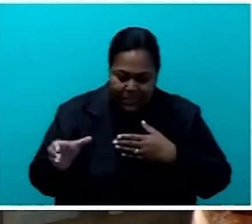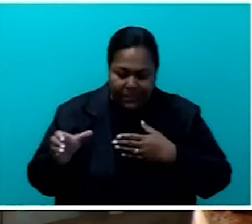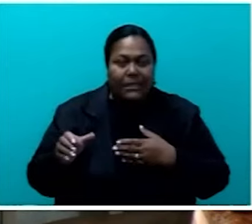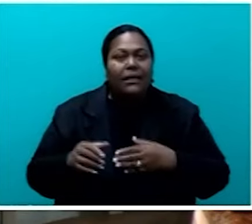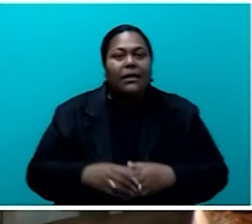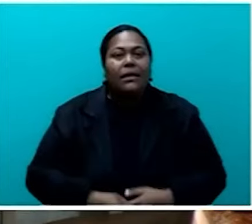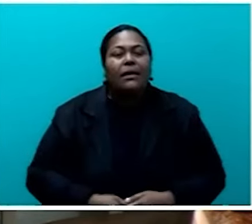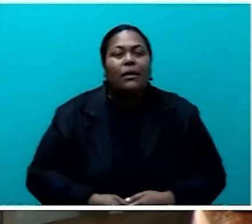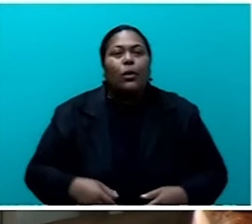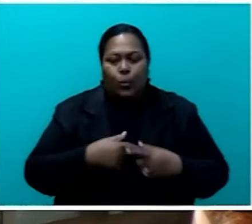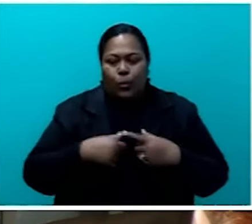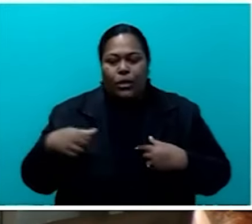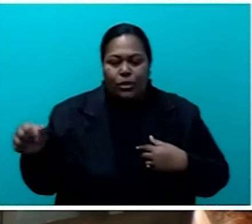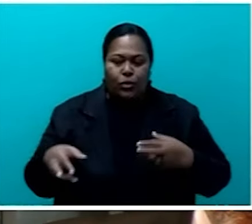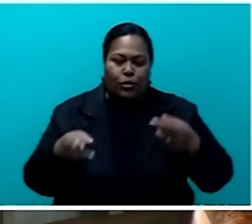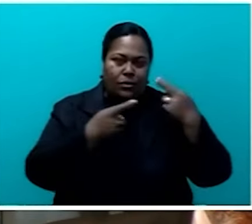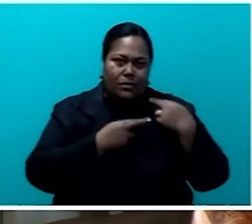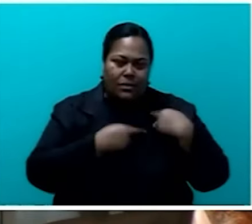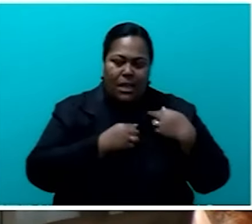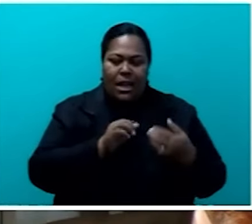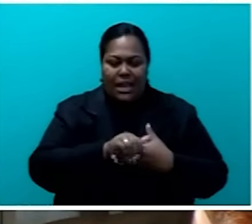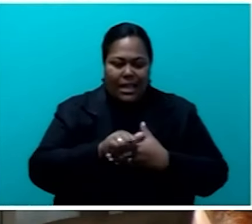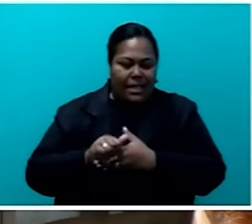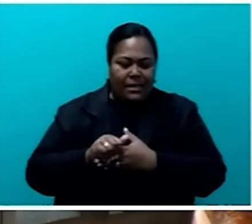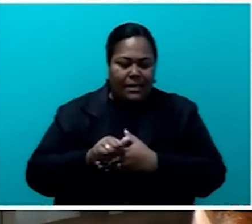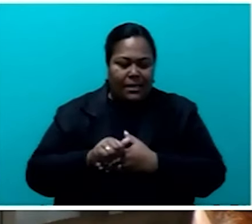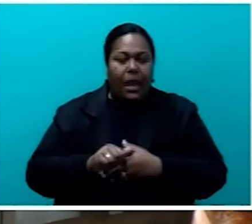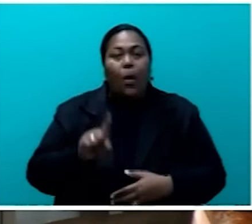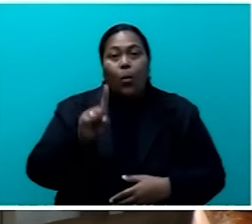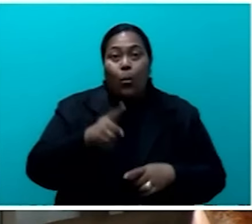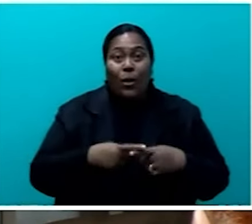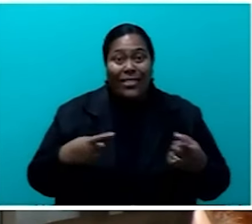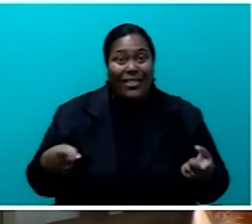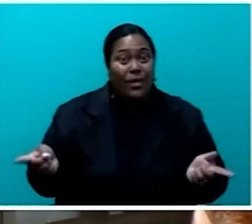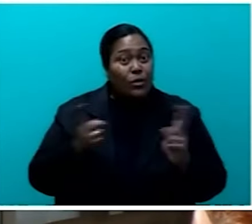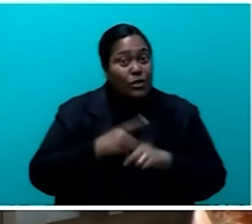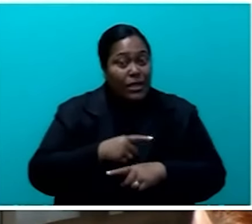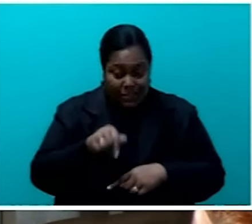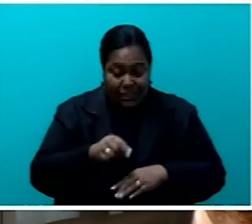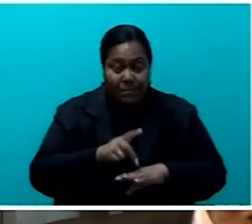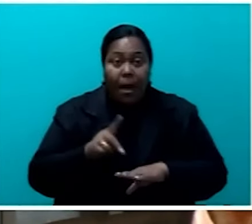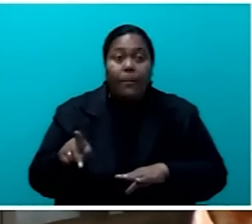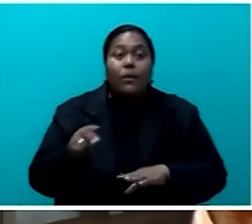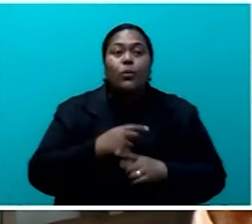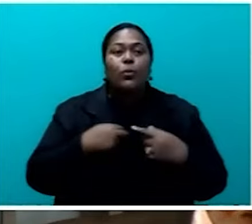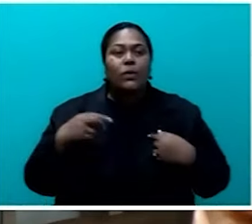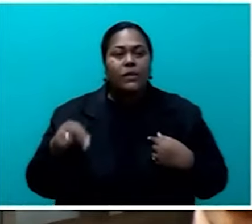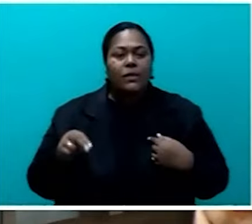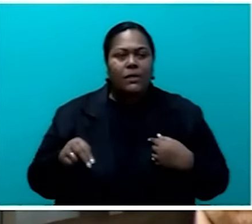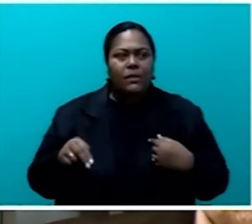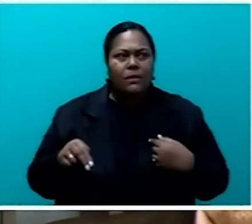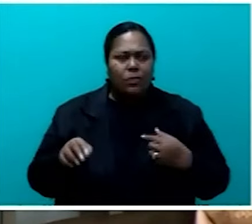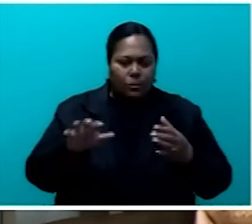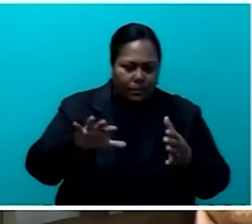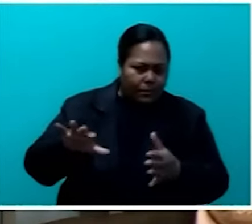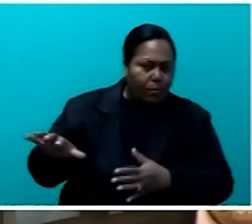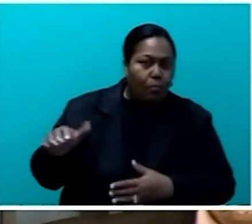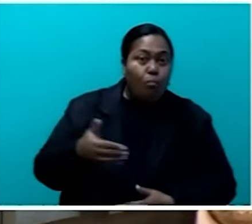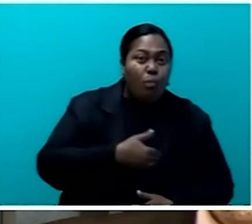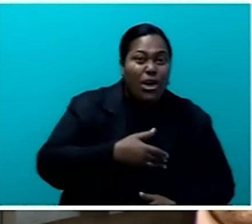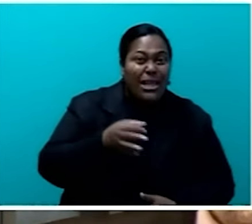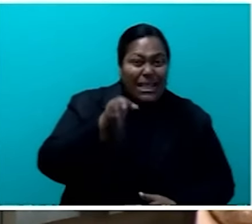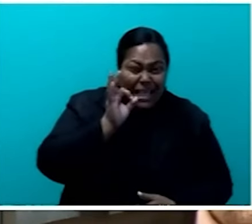we take the lead role. One of the things that we need to change in this parliament is we need to move away from morning tea to